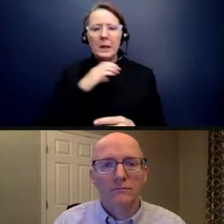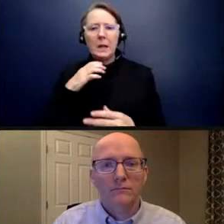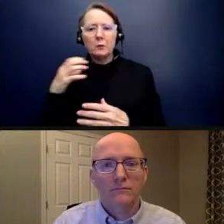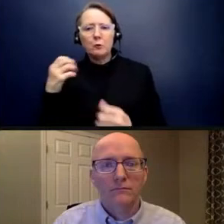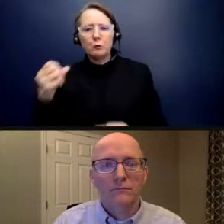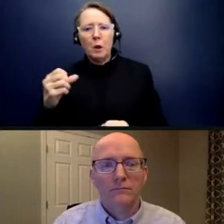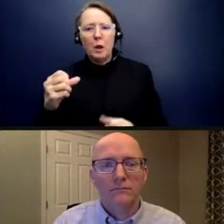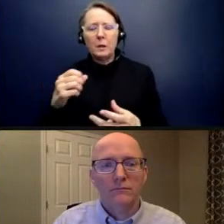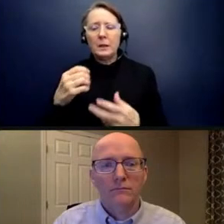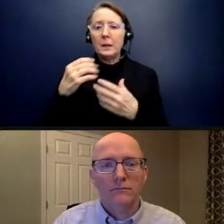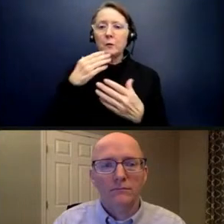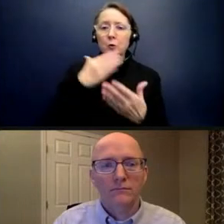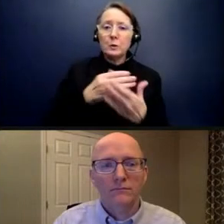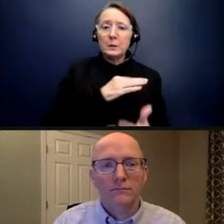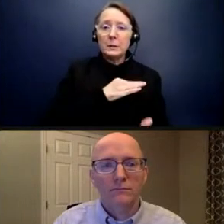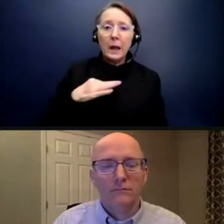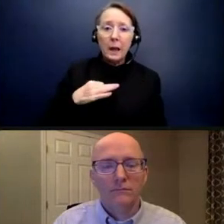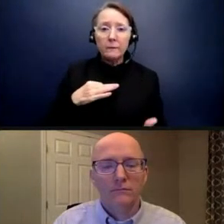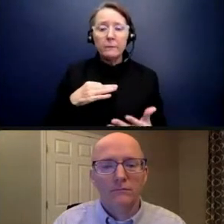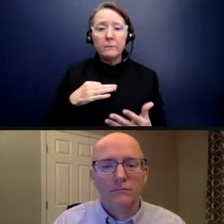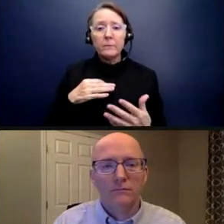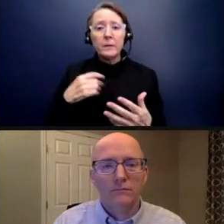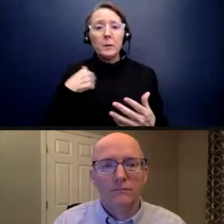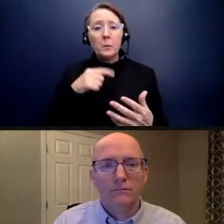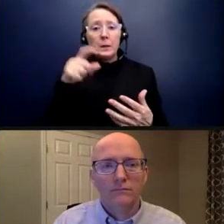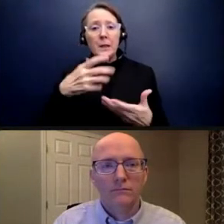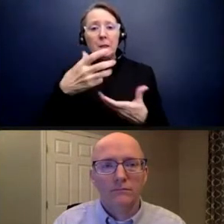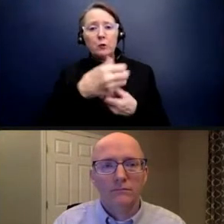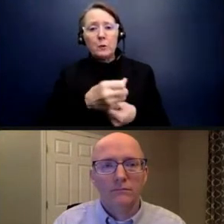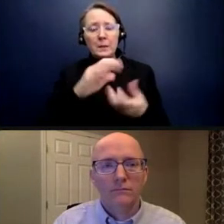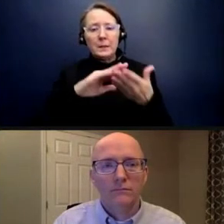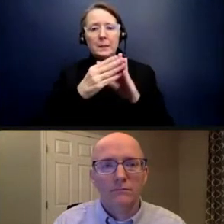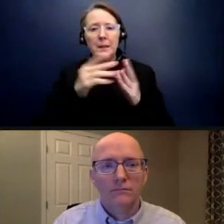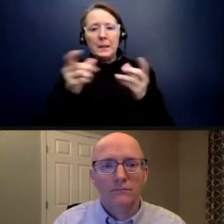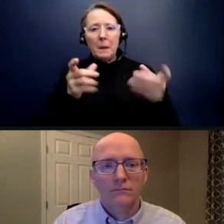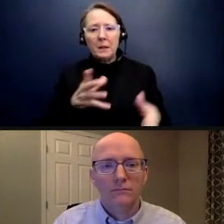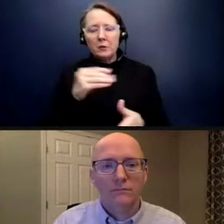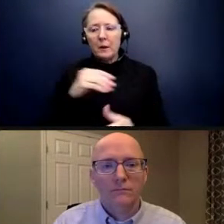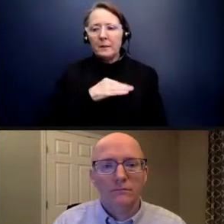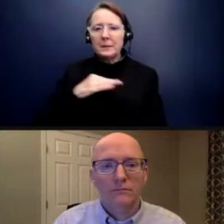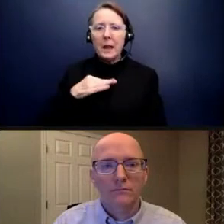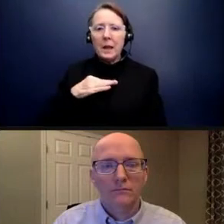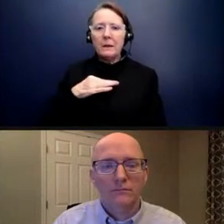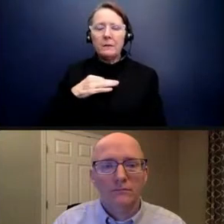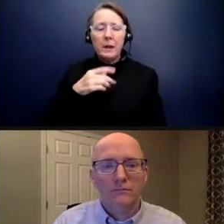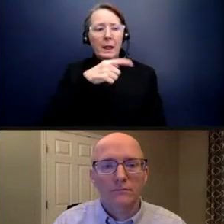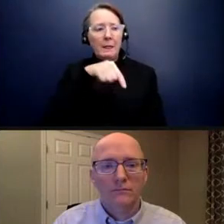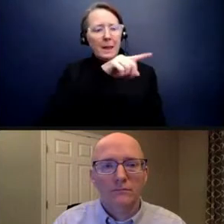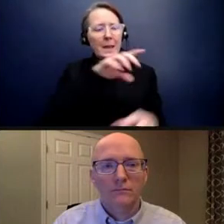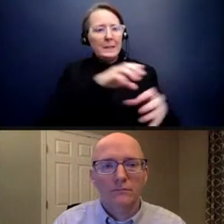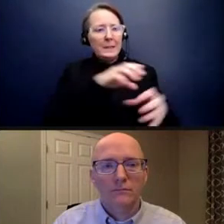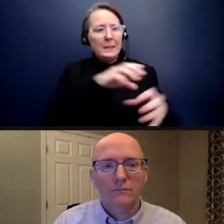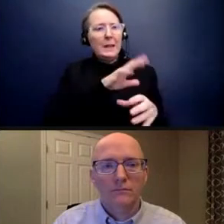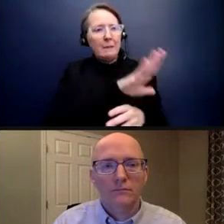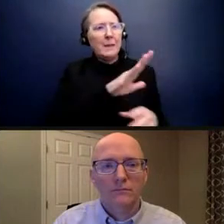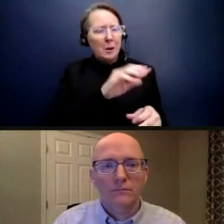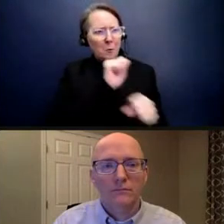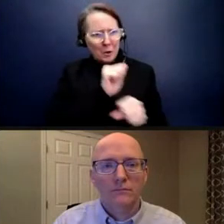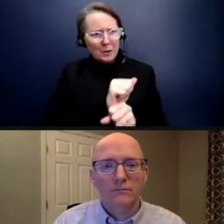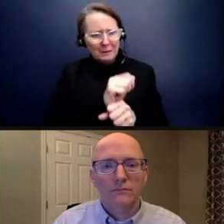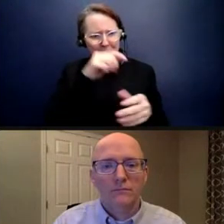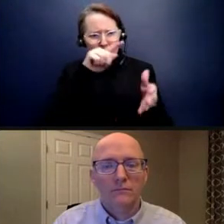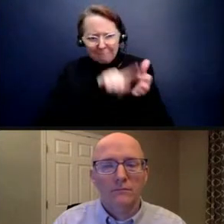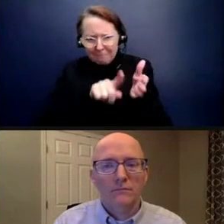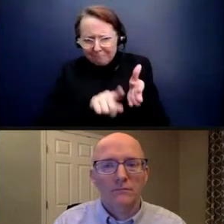staff, and we need to trust the city manager and the staff to have done their due diligence and done all sorts of